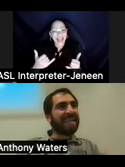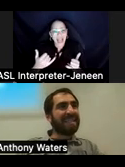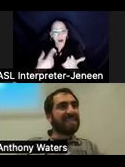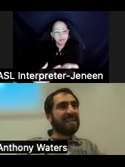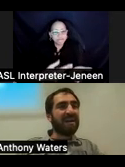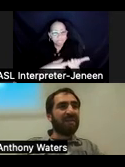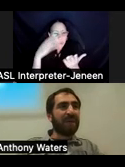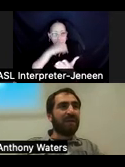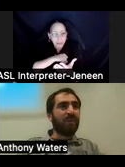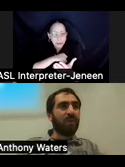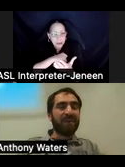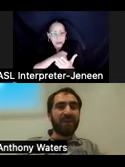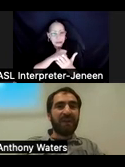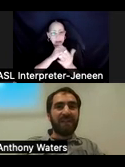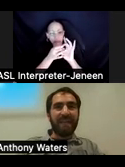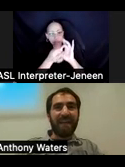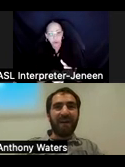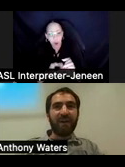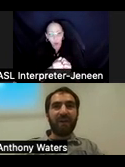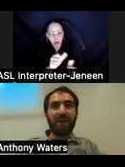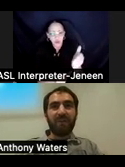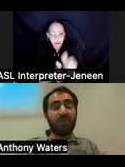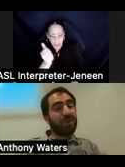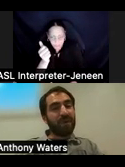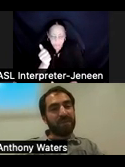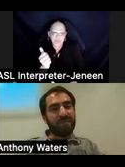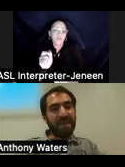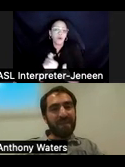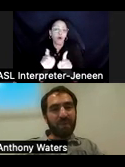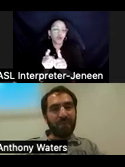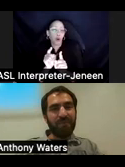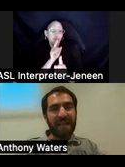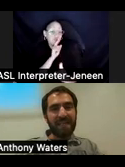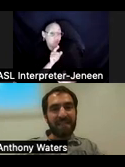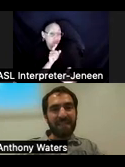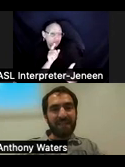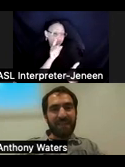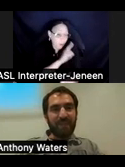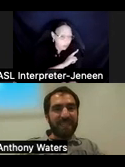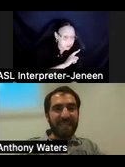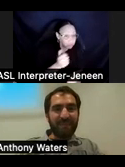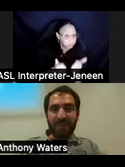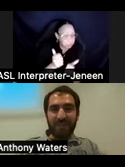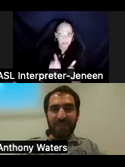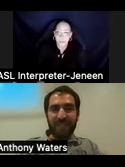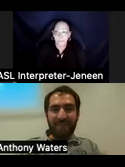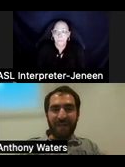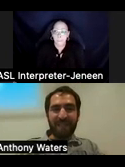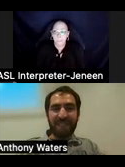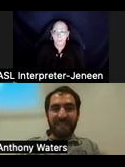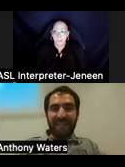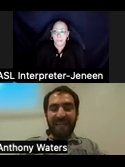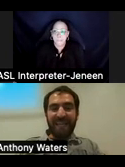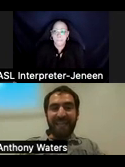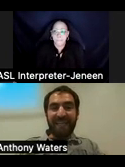suicide, and let's talk about whether they are true or false, myths or facts. So once again, return to your chat